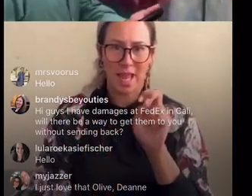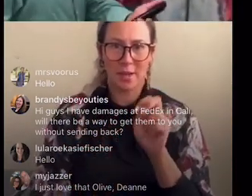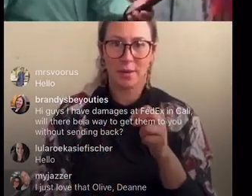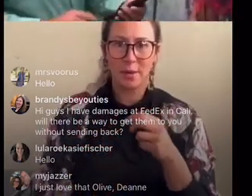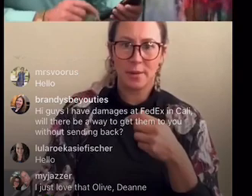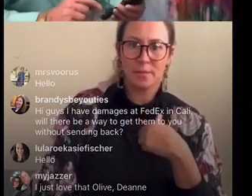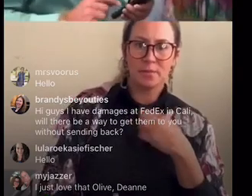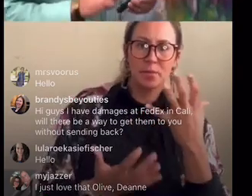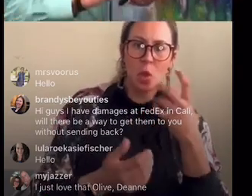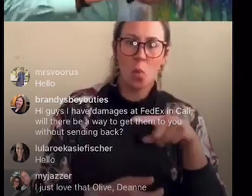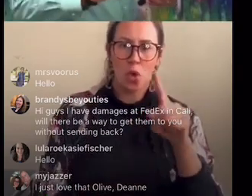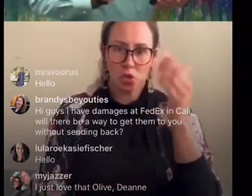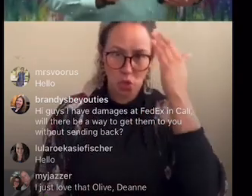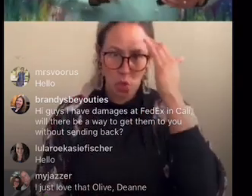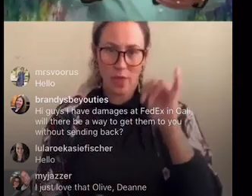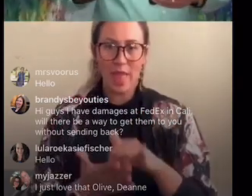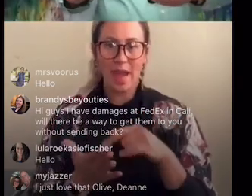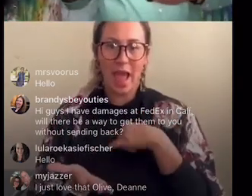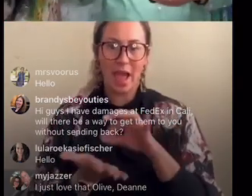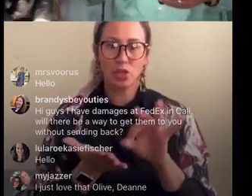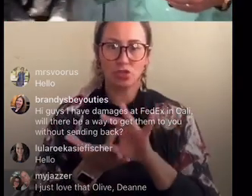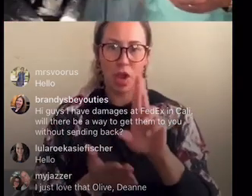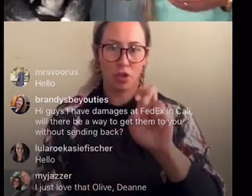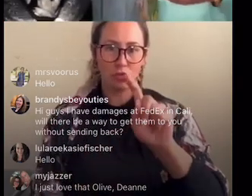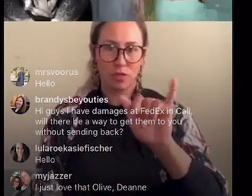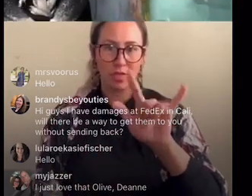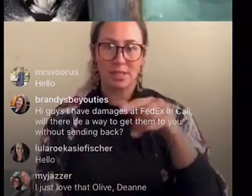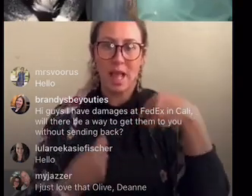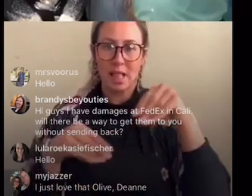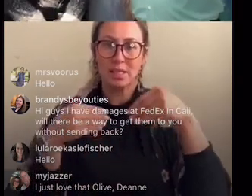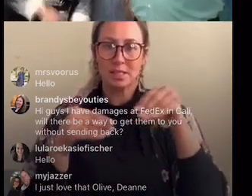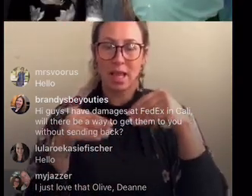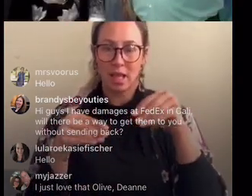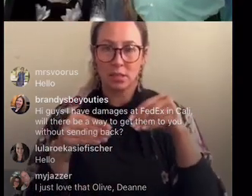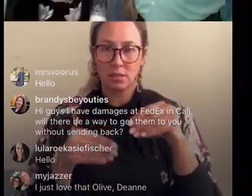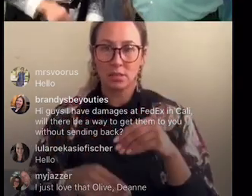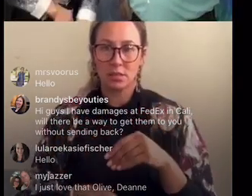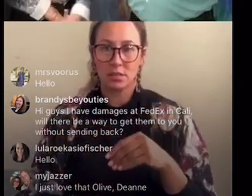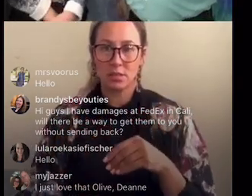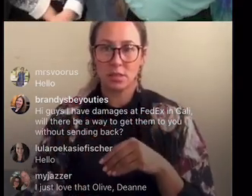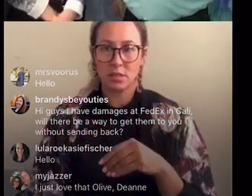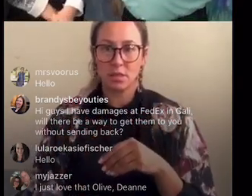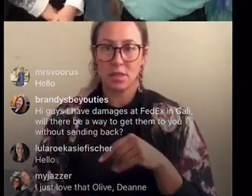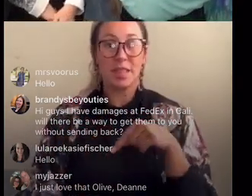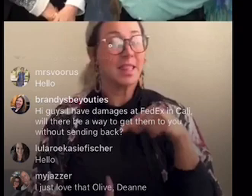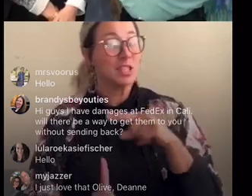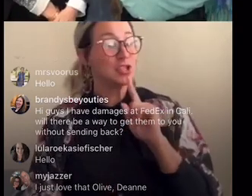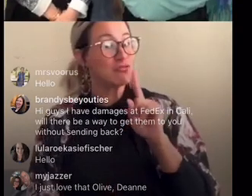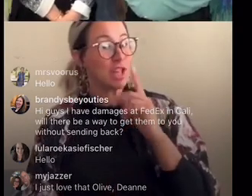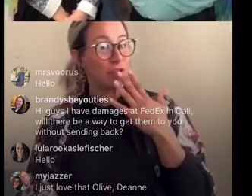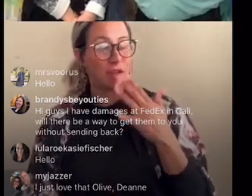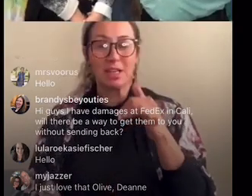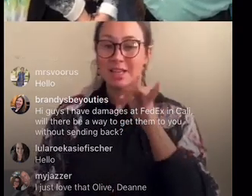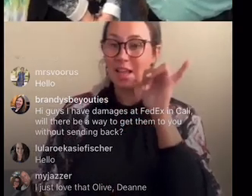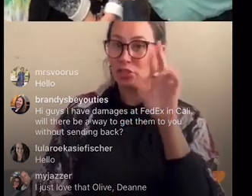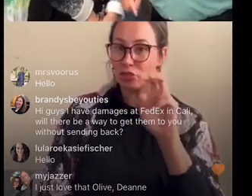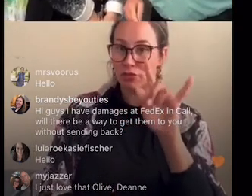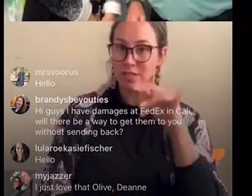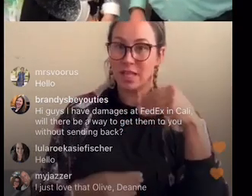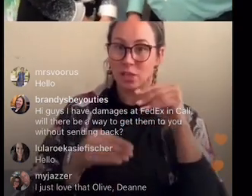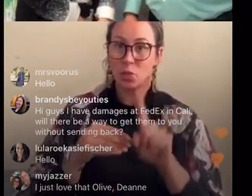want you to know that I track retail sales week over week. And this is good. And yesterday, really good. Yesterday, retail sales were